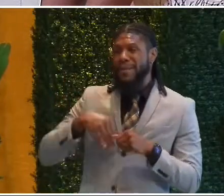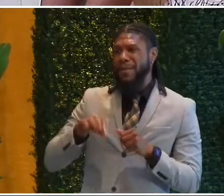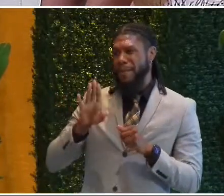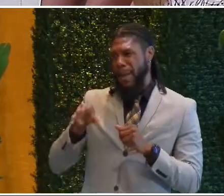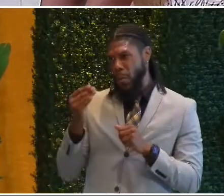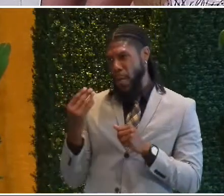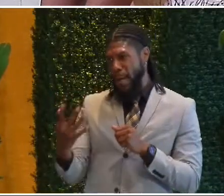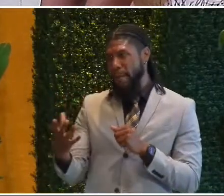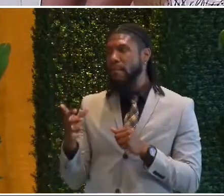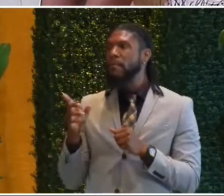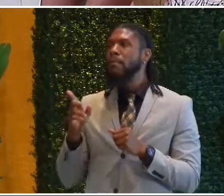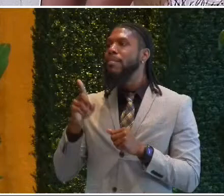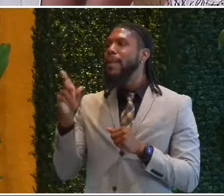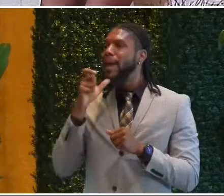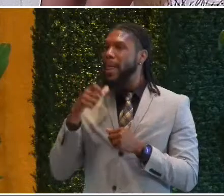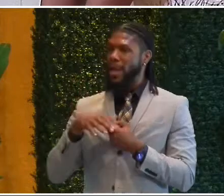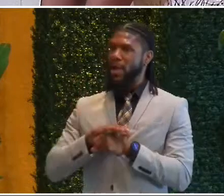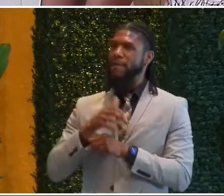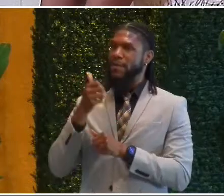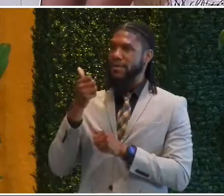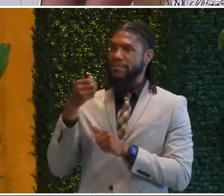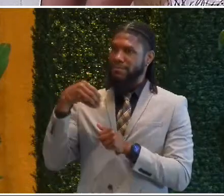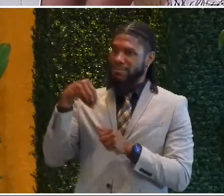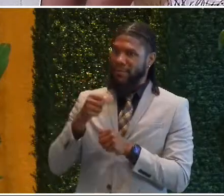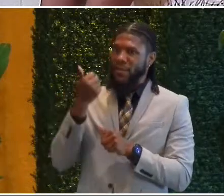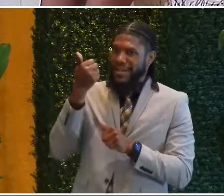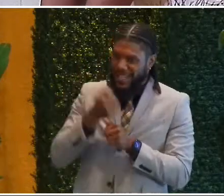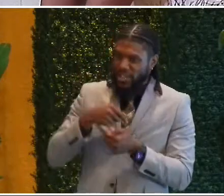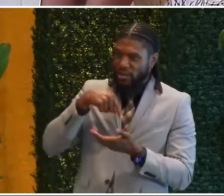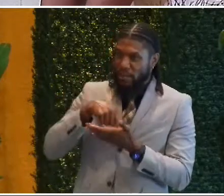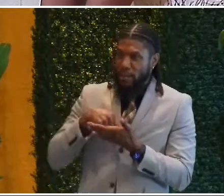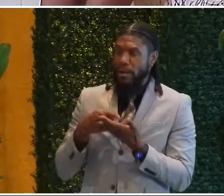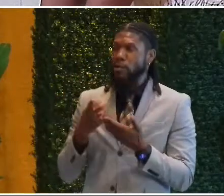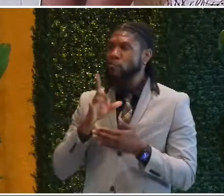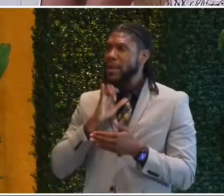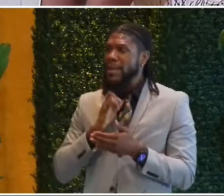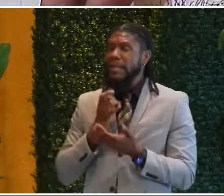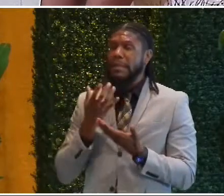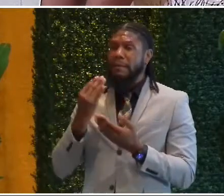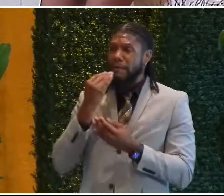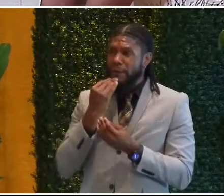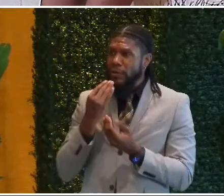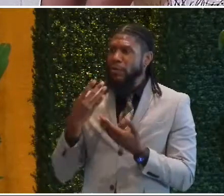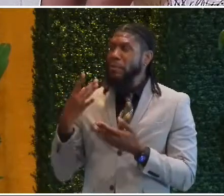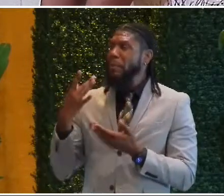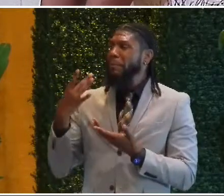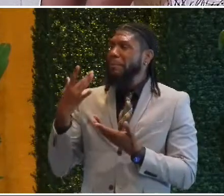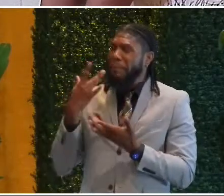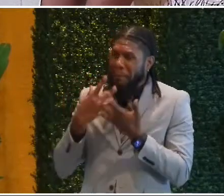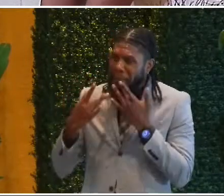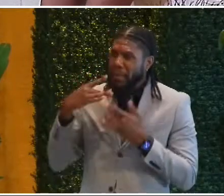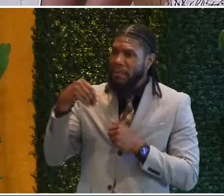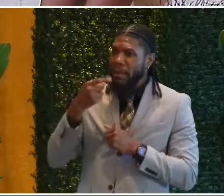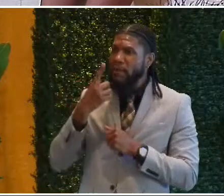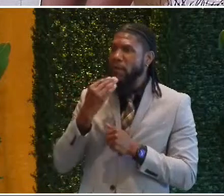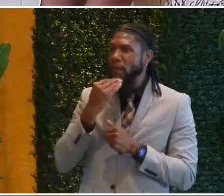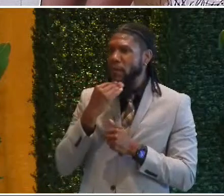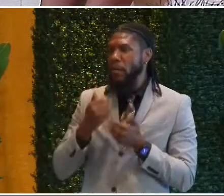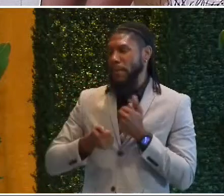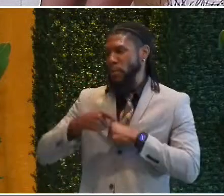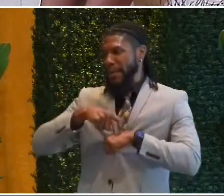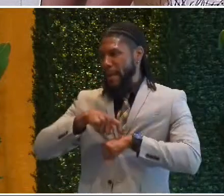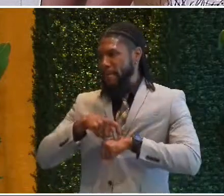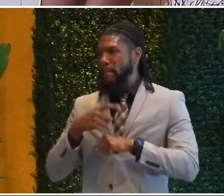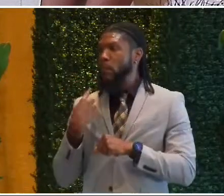not covering every bill. They're barely covering food 9 times out of 10. So when we talk about